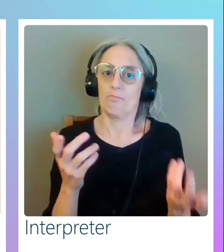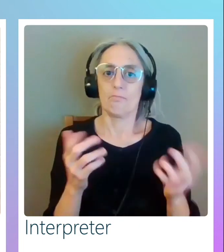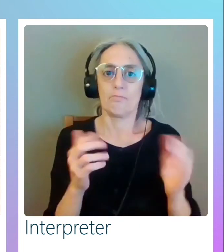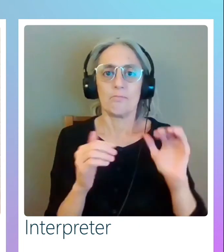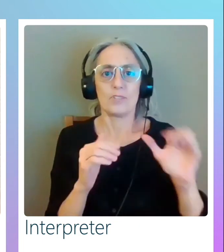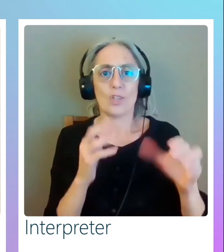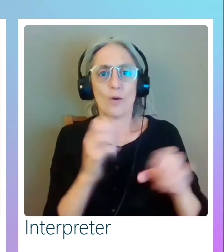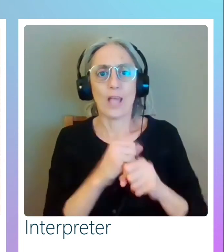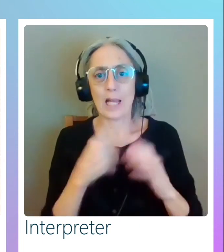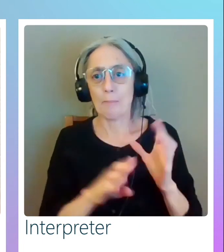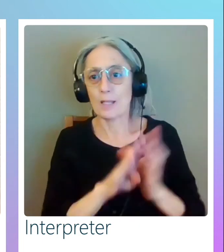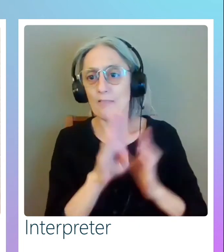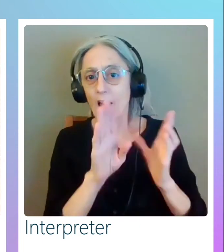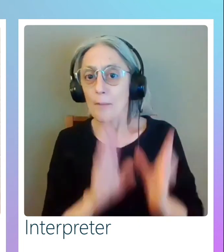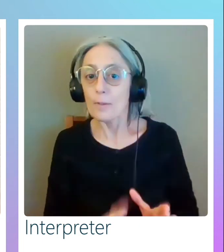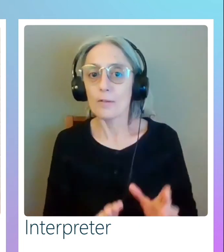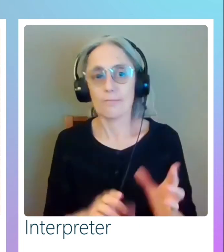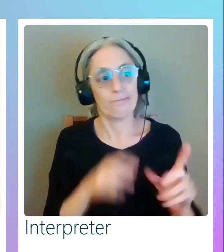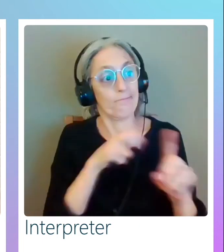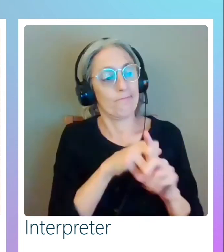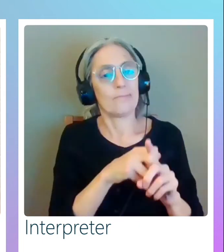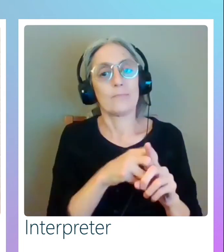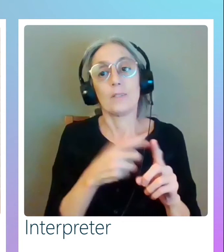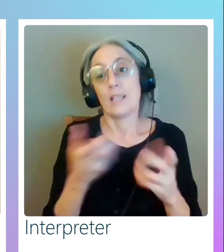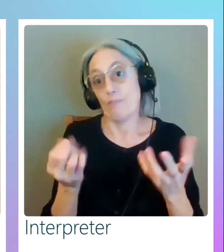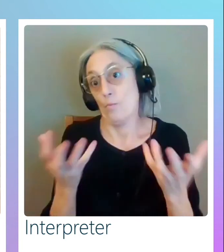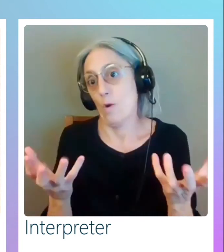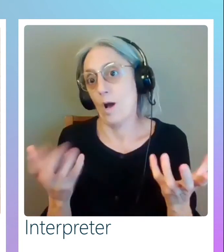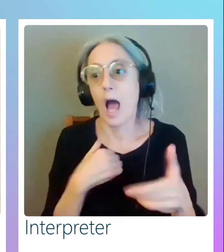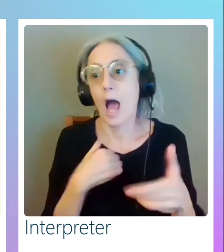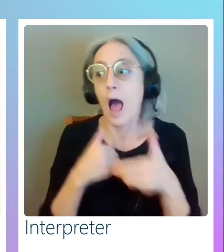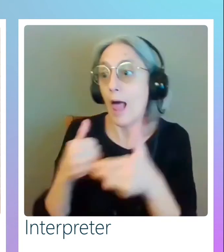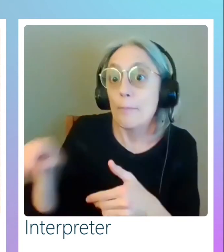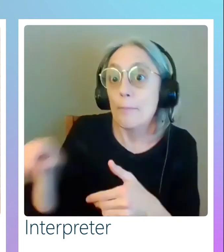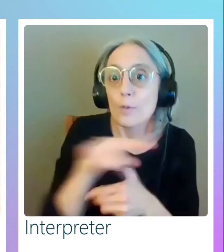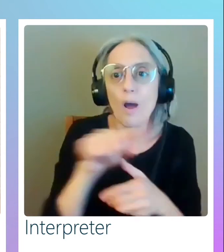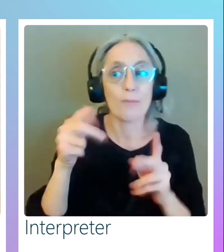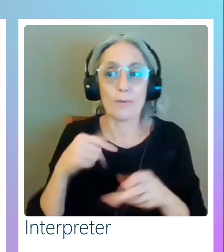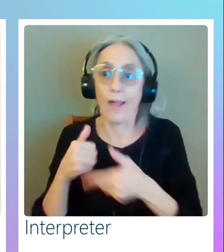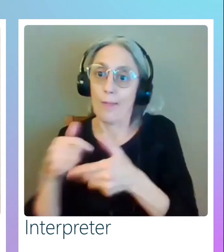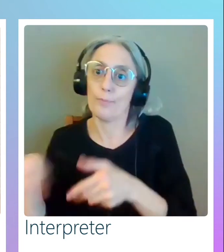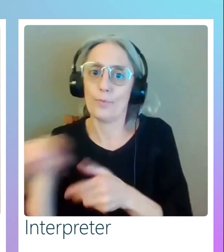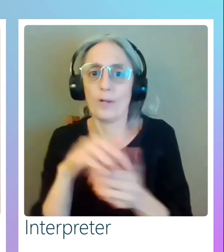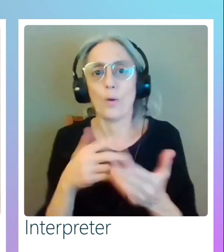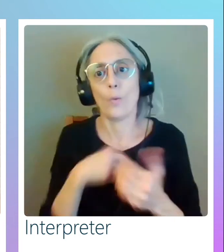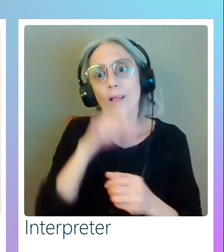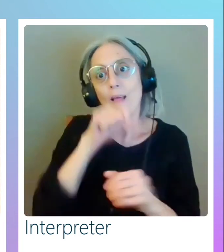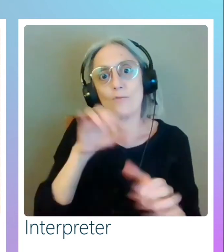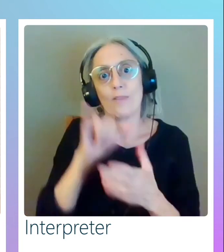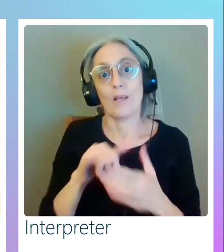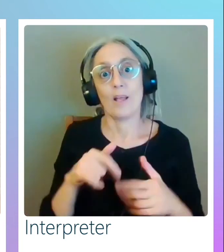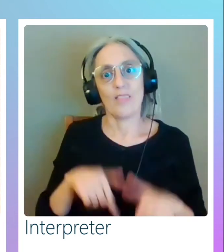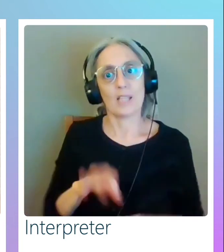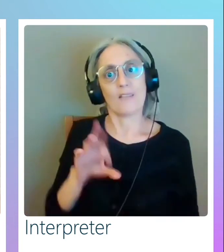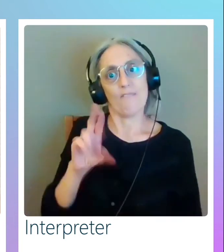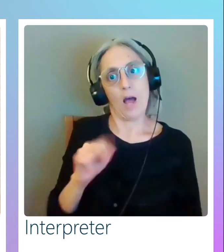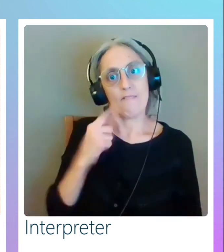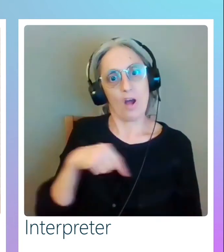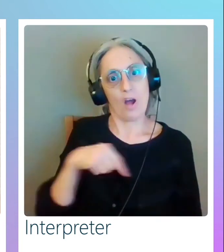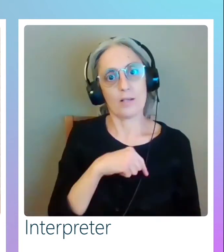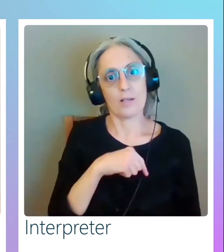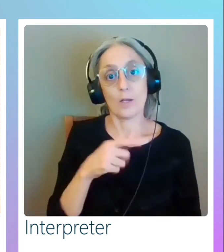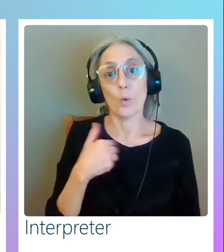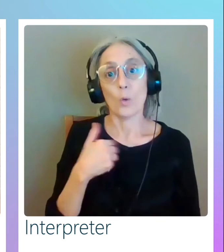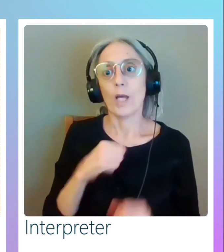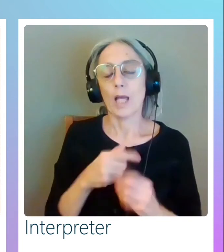those maybe if you want to, or I can help you or someone else can help you. We love doing this. This is fun for us. We can geek out on an email